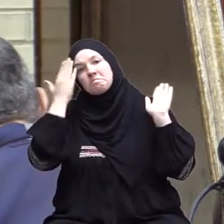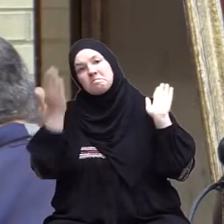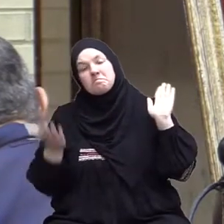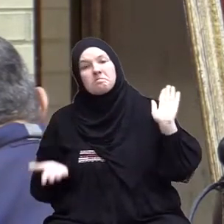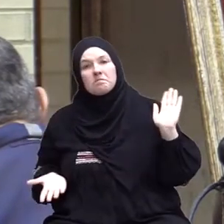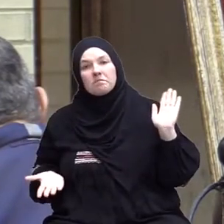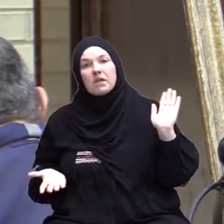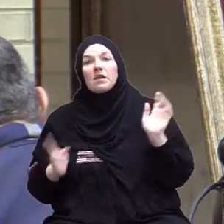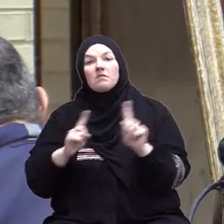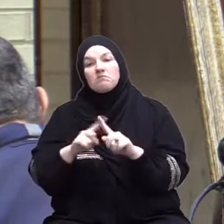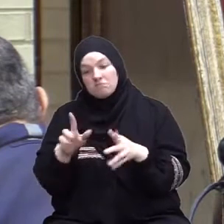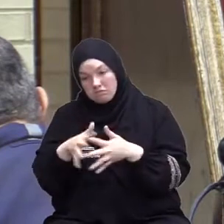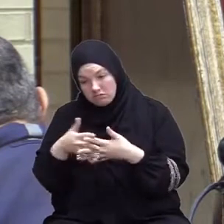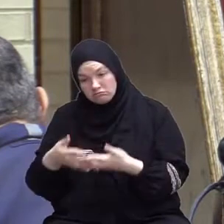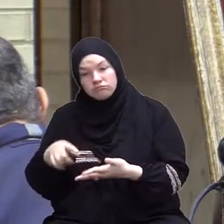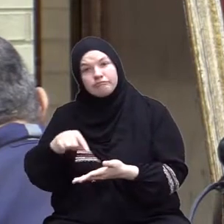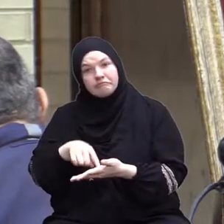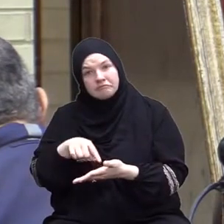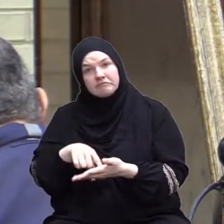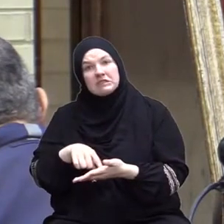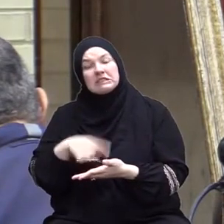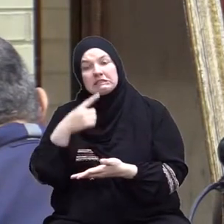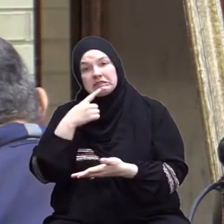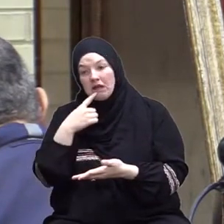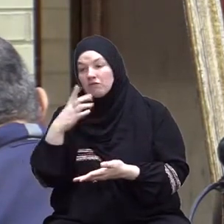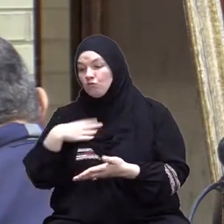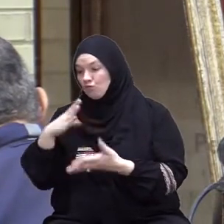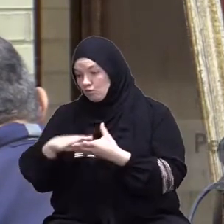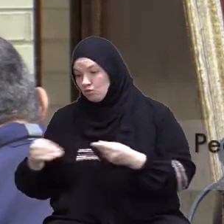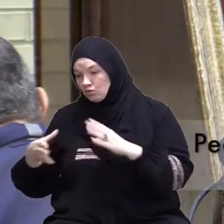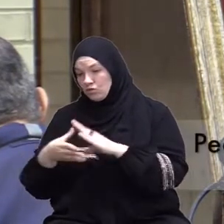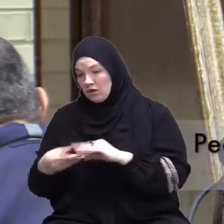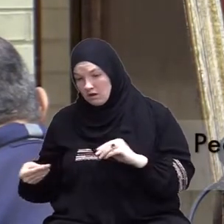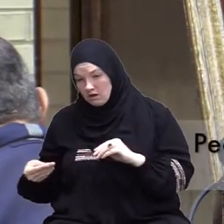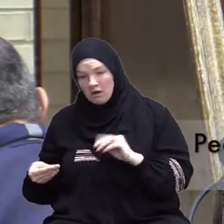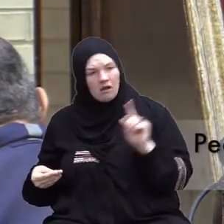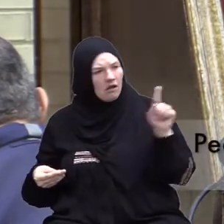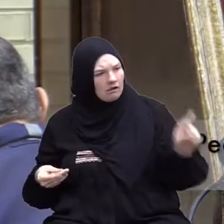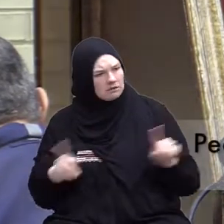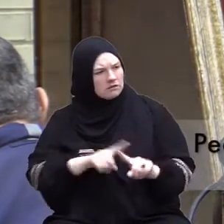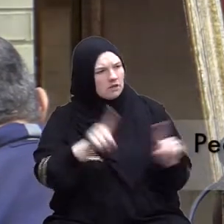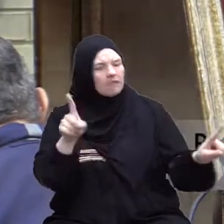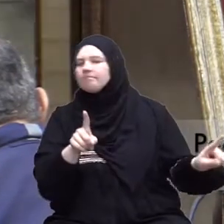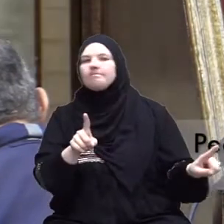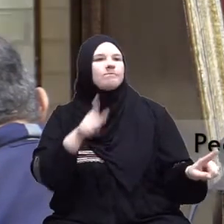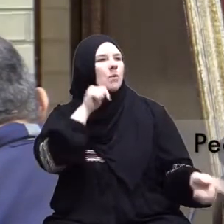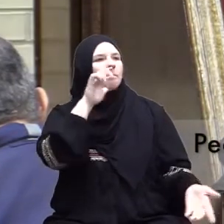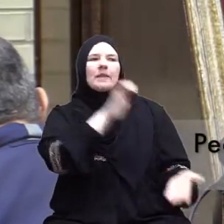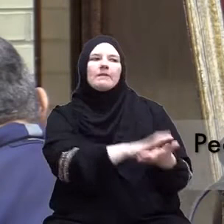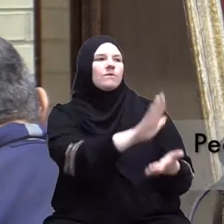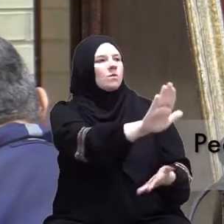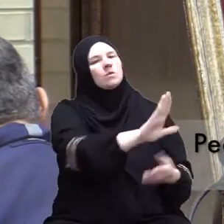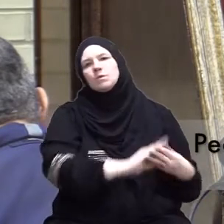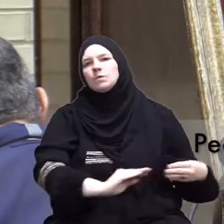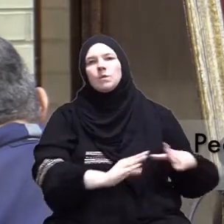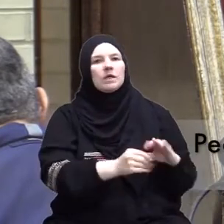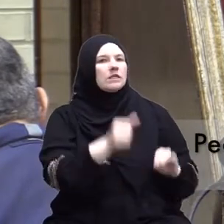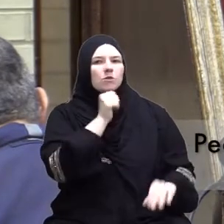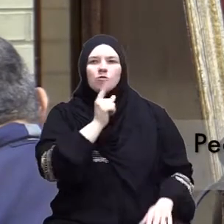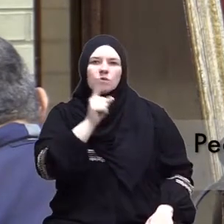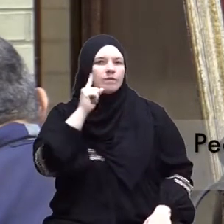a statement and they have an opposing statement, we reject it. We don't believe in it, and it's not